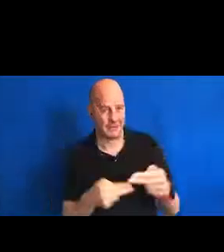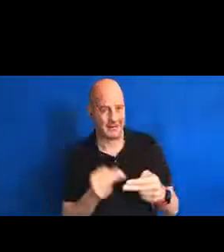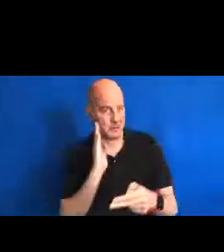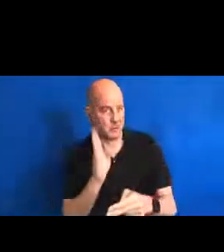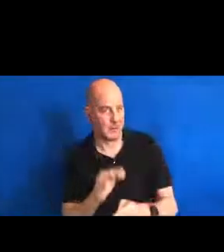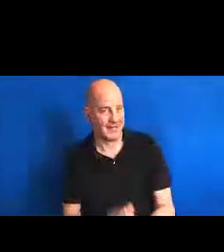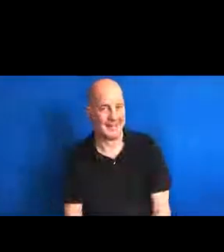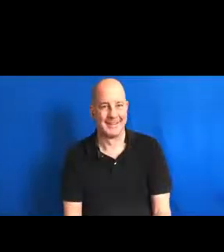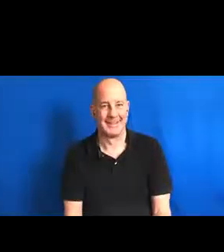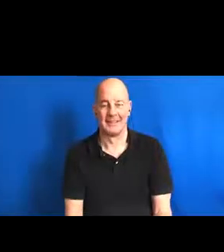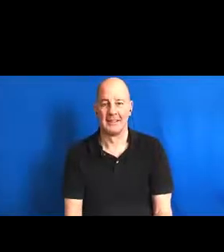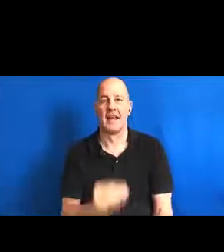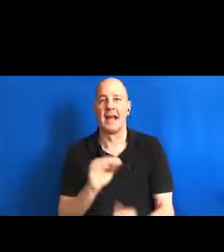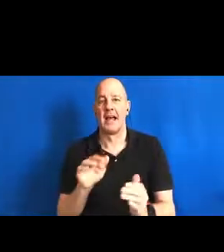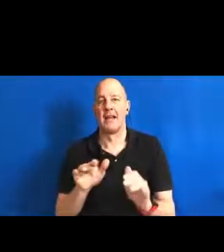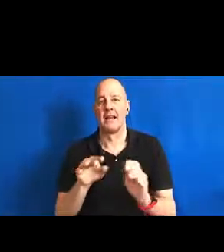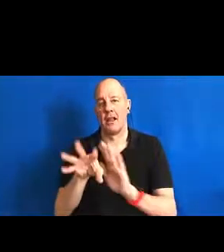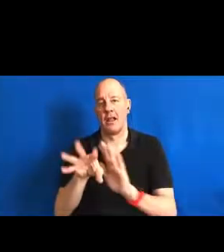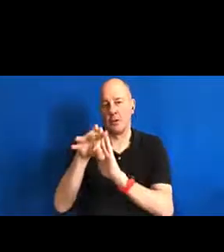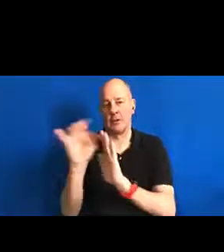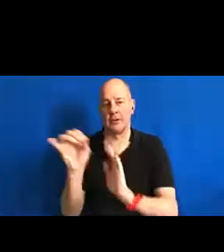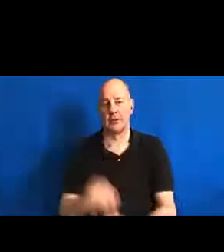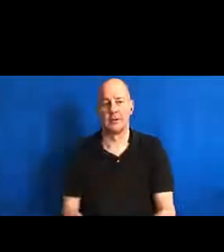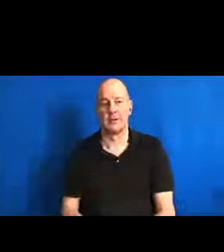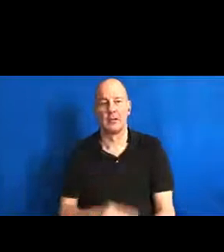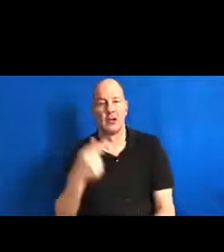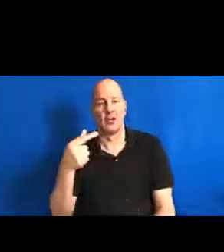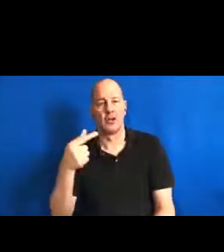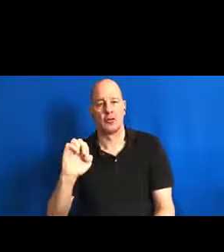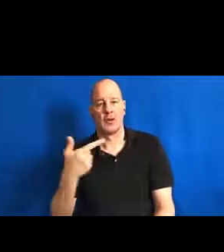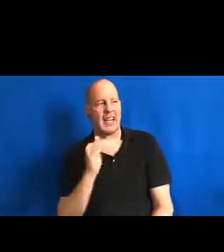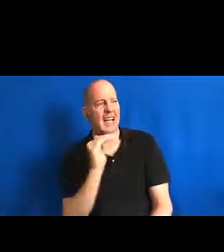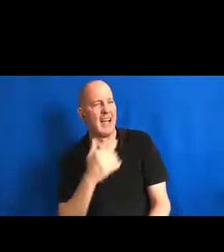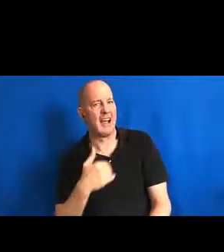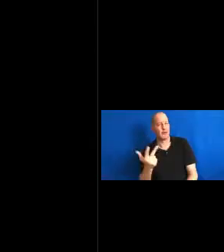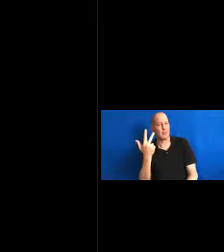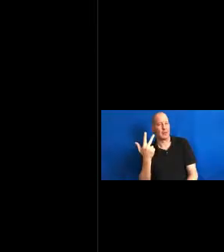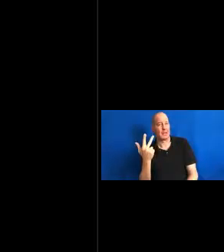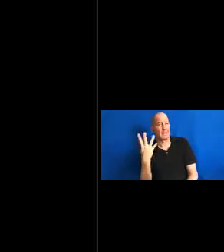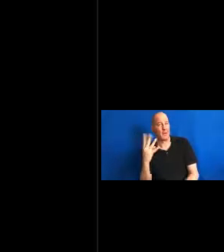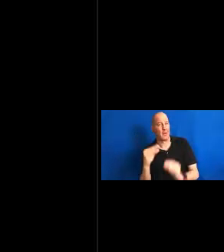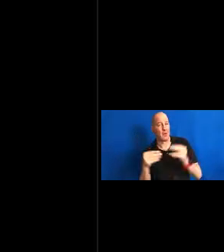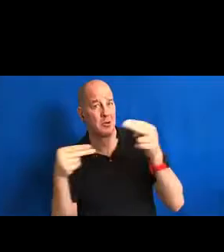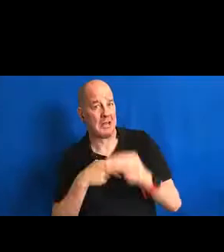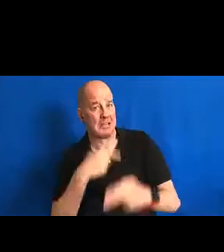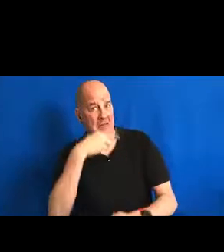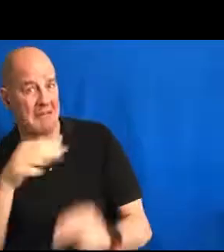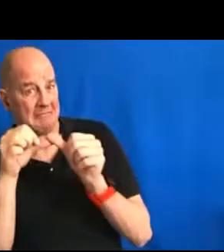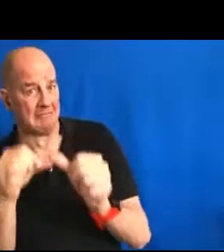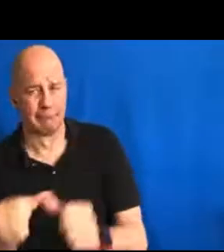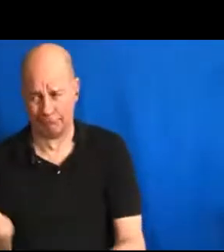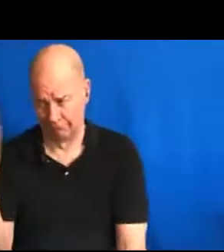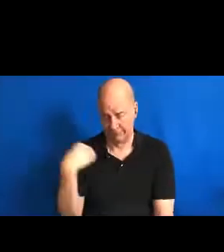So, and the recording. Oh, Ricardo, I just checked. There are like 3 or 4 more slides. May I do those? Yeah, sure. Okay.